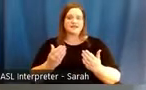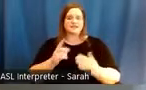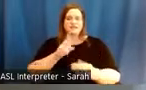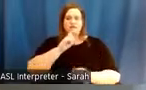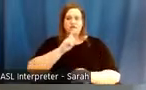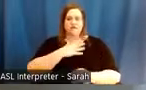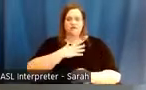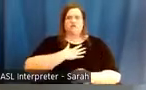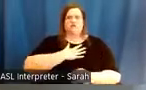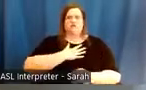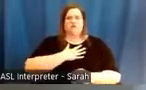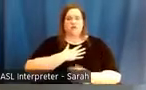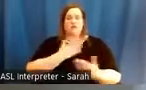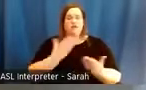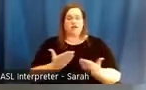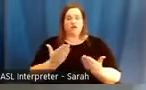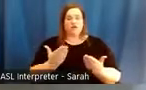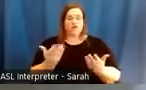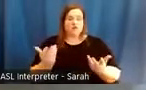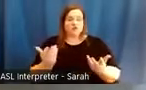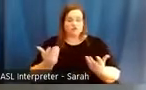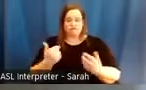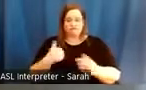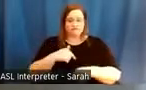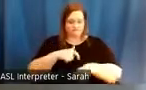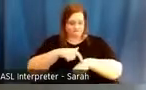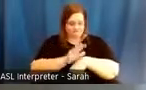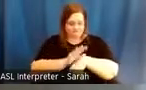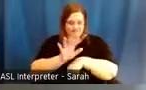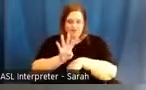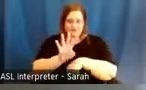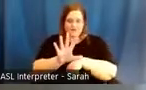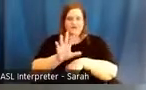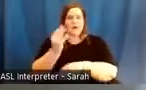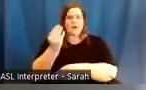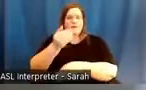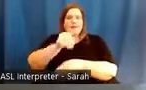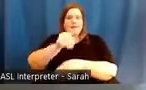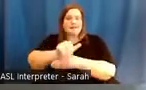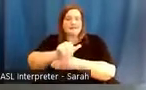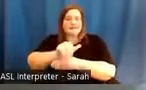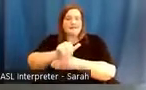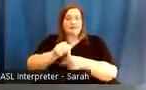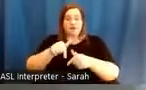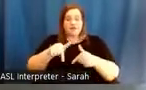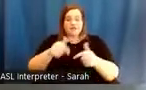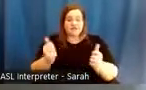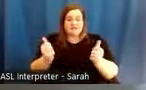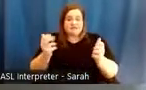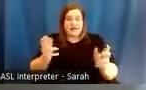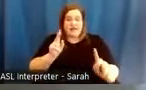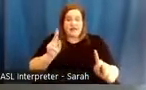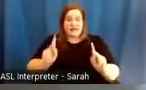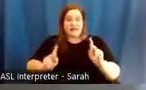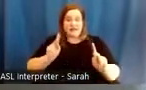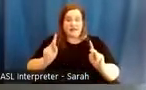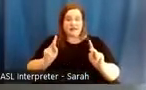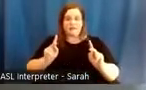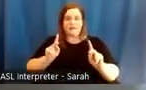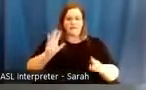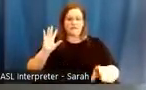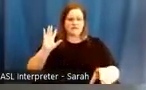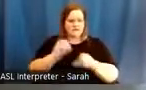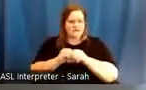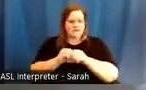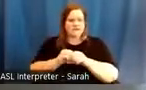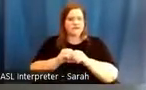sitting here again, it's 5:45 on a Monday night, that we have this many people engaged in